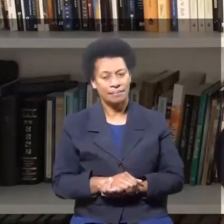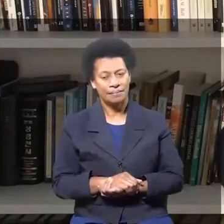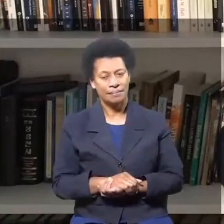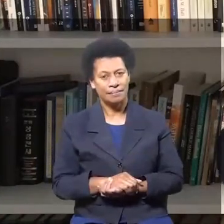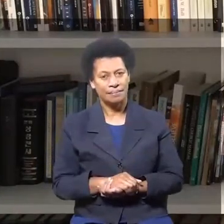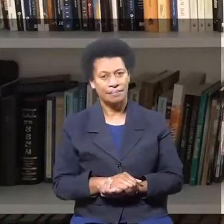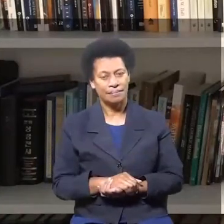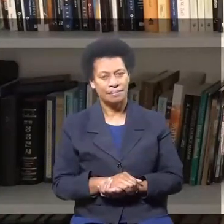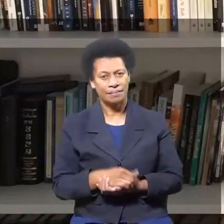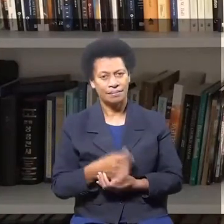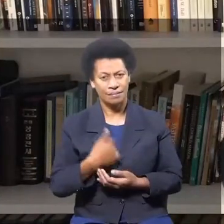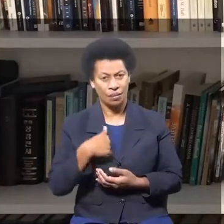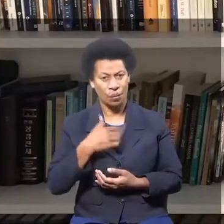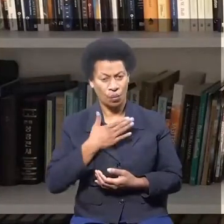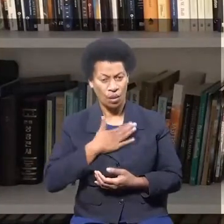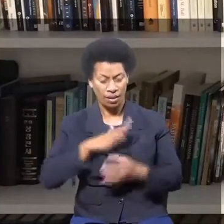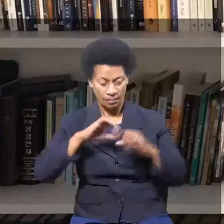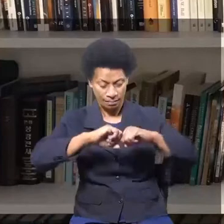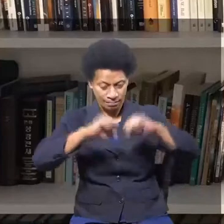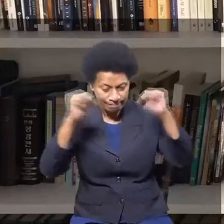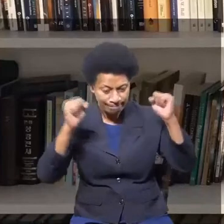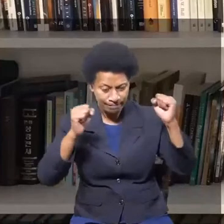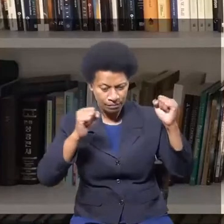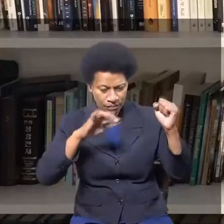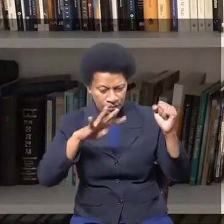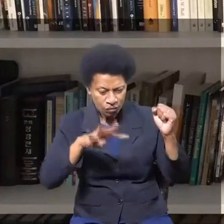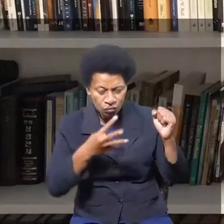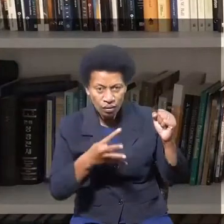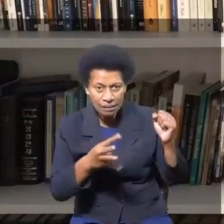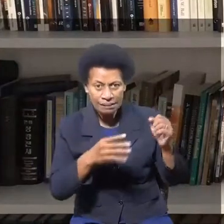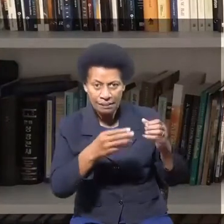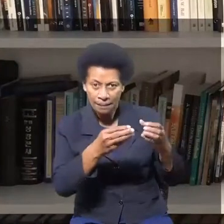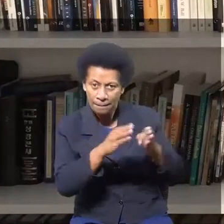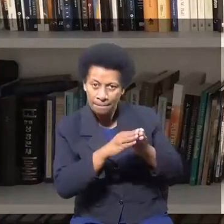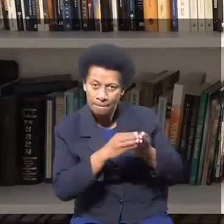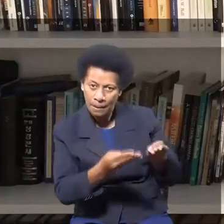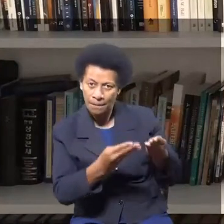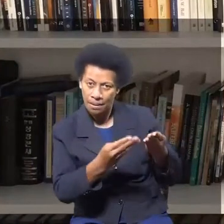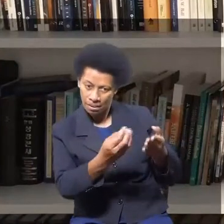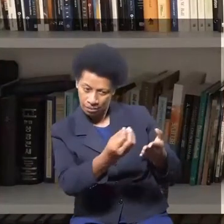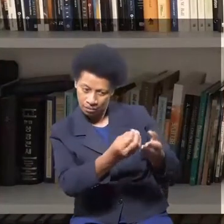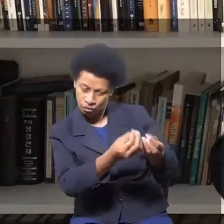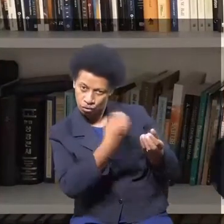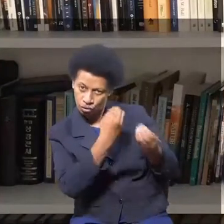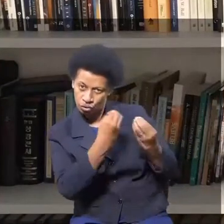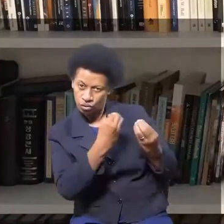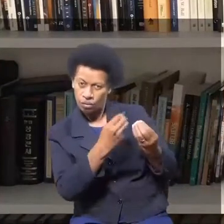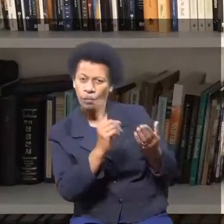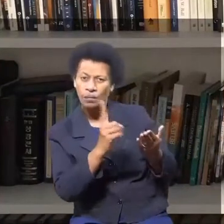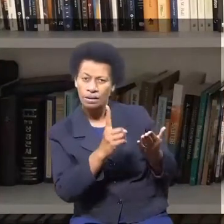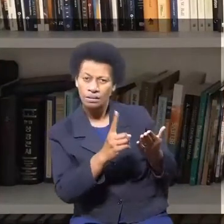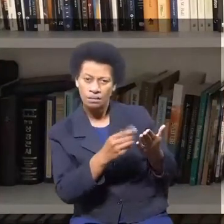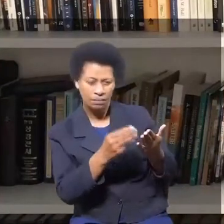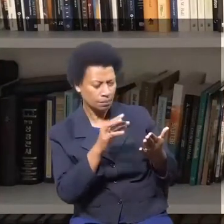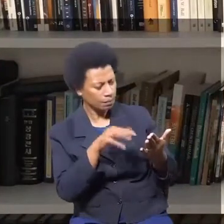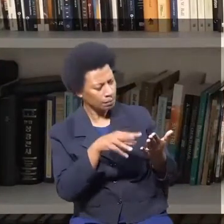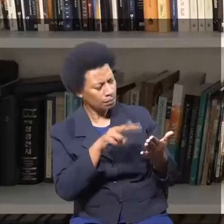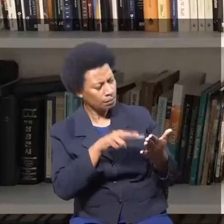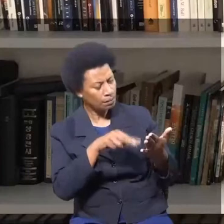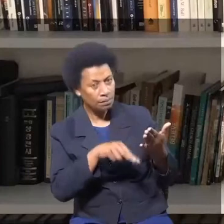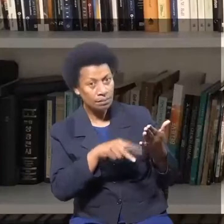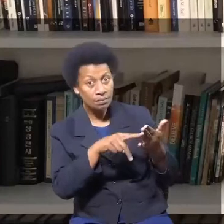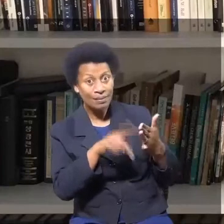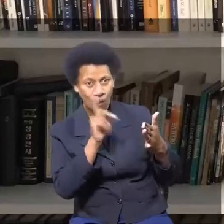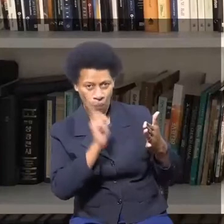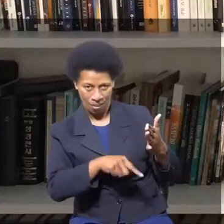want to dive into this. I want to dive into the teachings in the Bible which would lay a foundation for